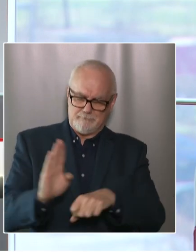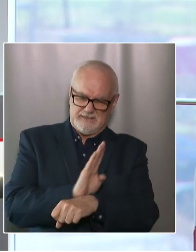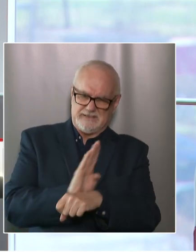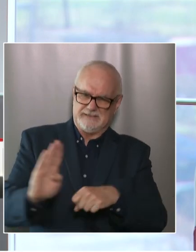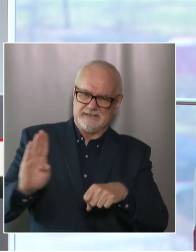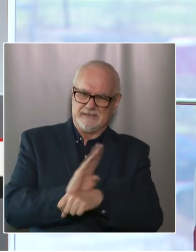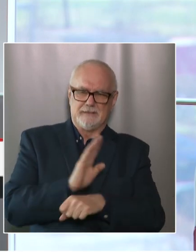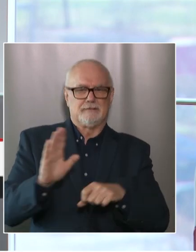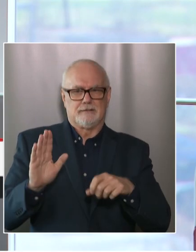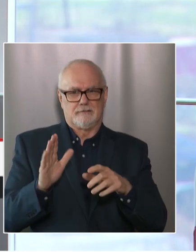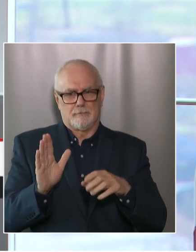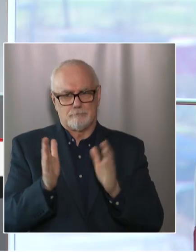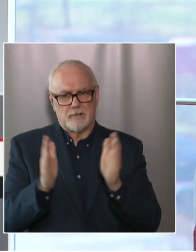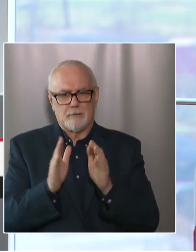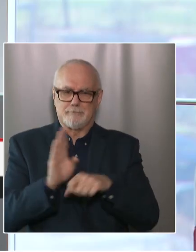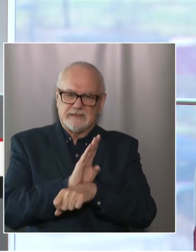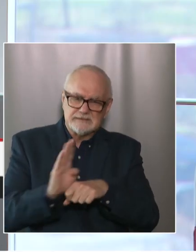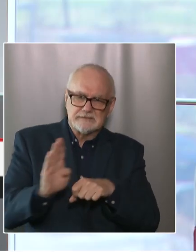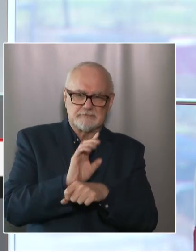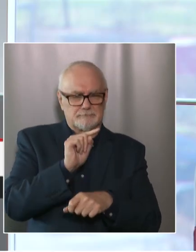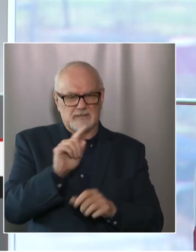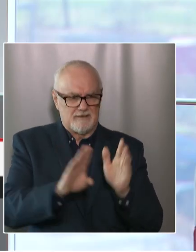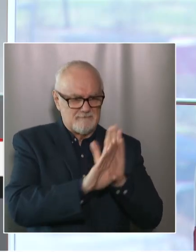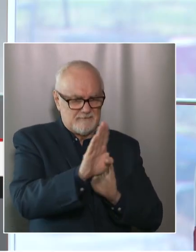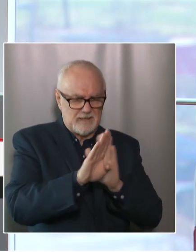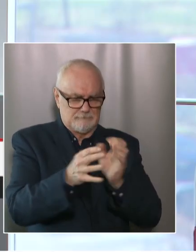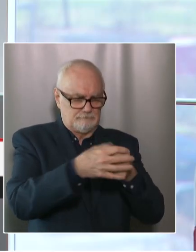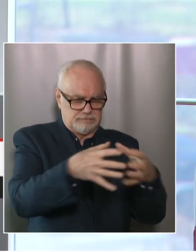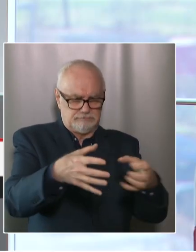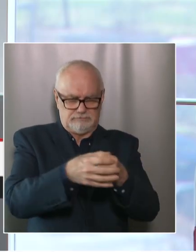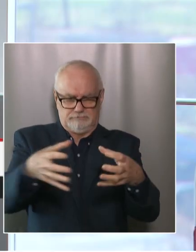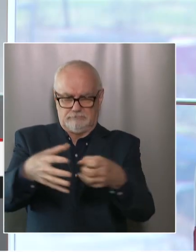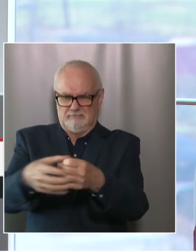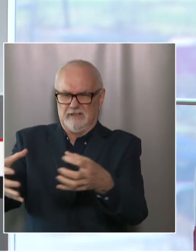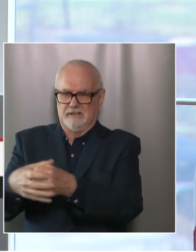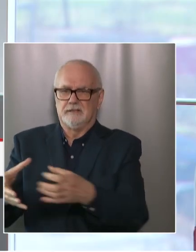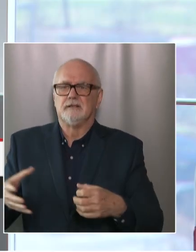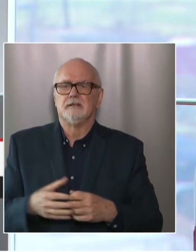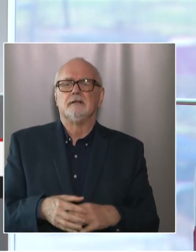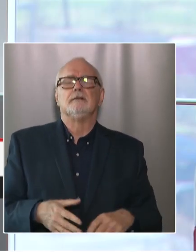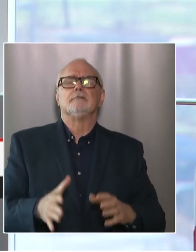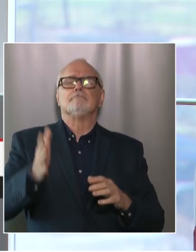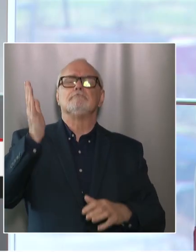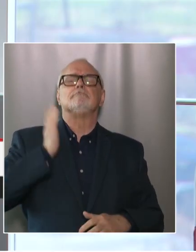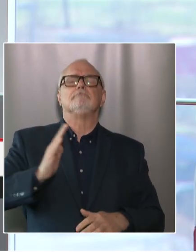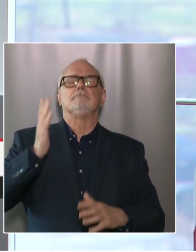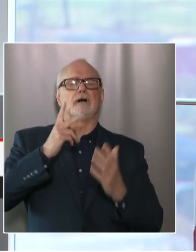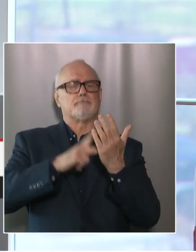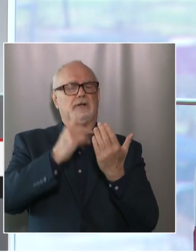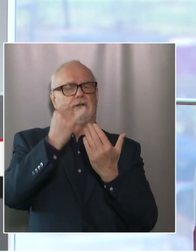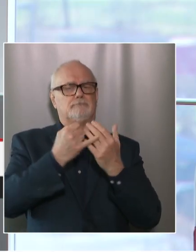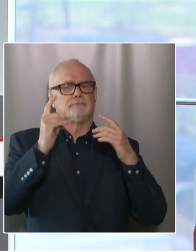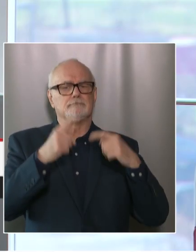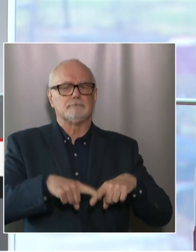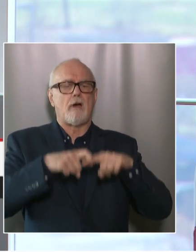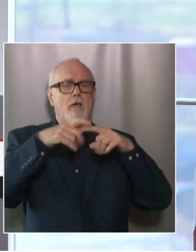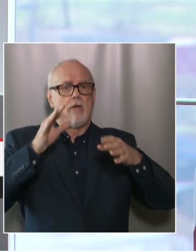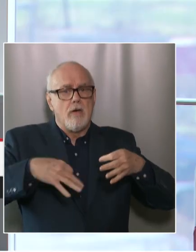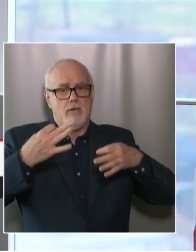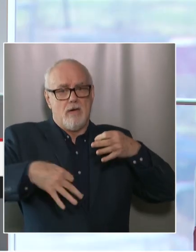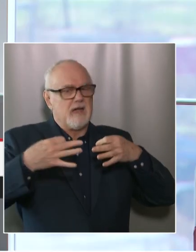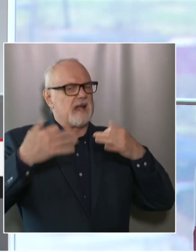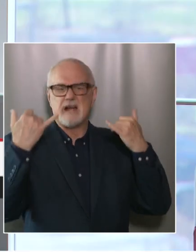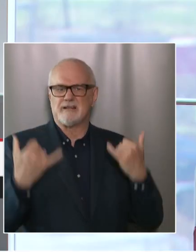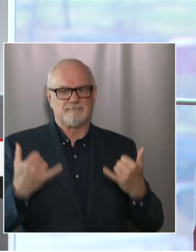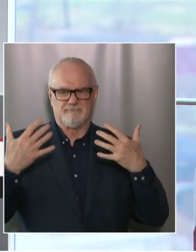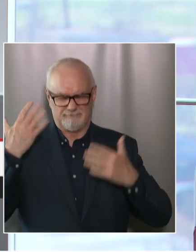running through the tape. We are driving home the projects that were once stuck, and now they have started, and we're nearing